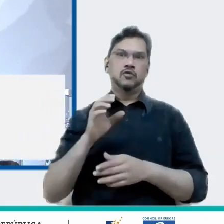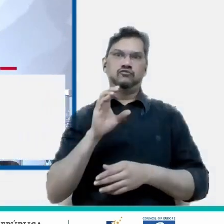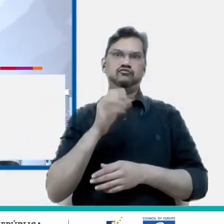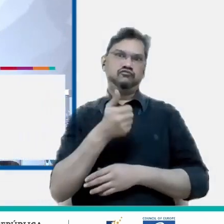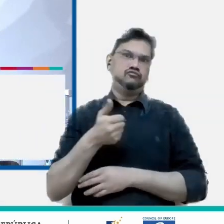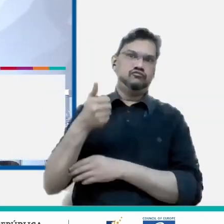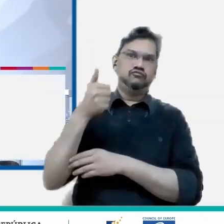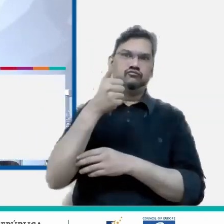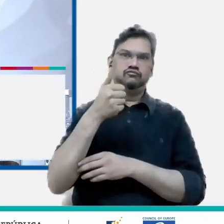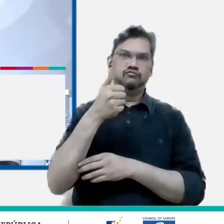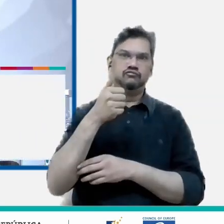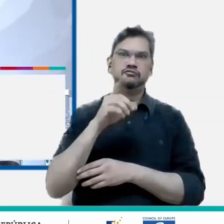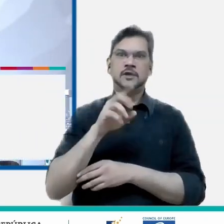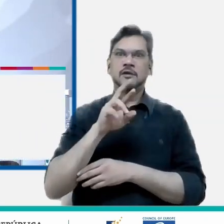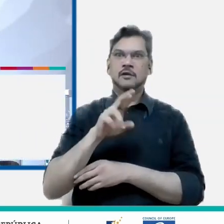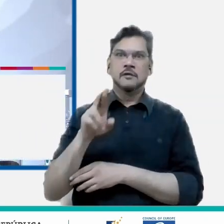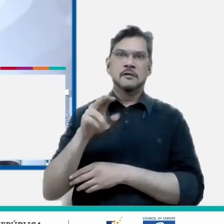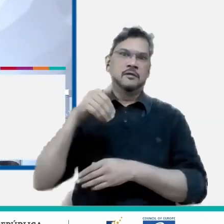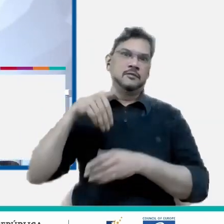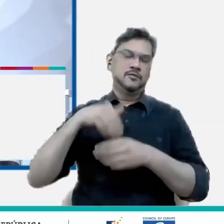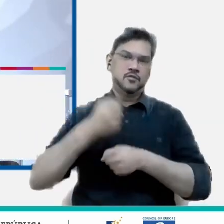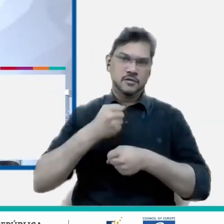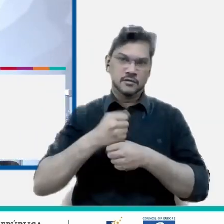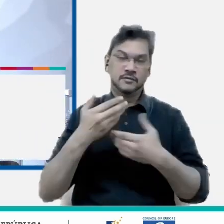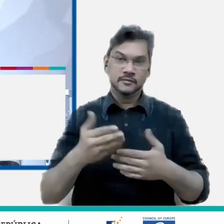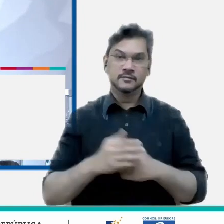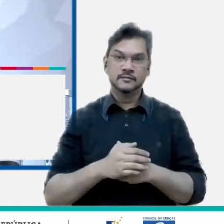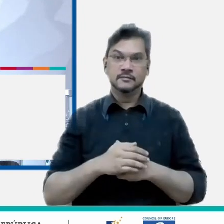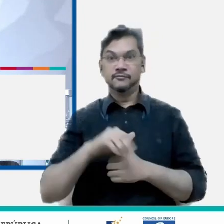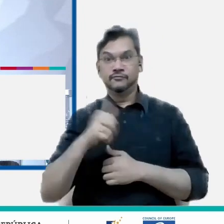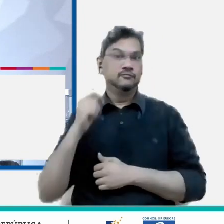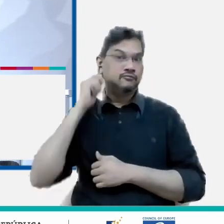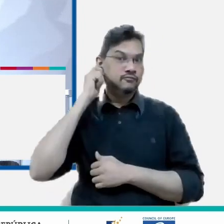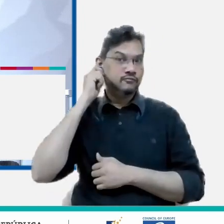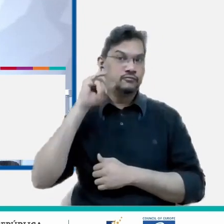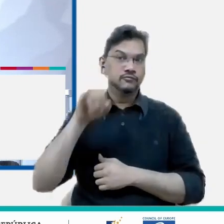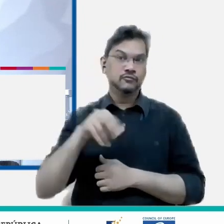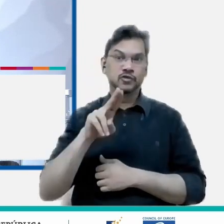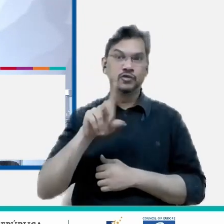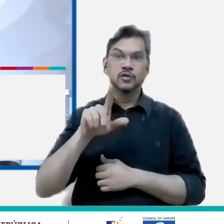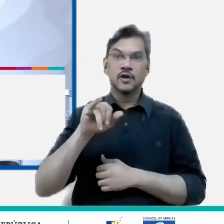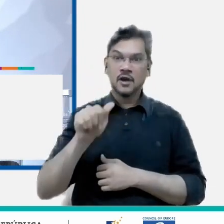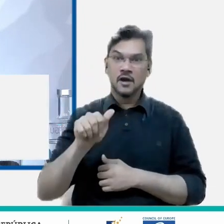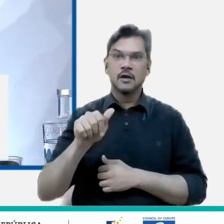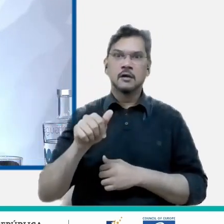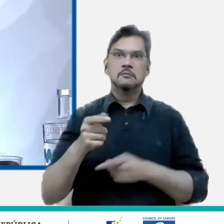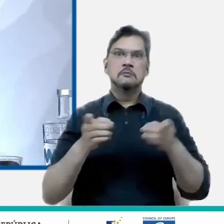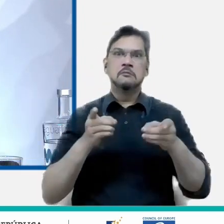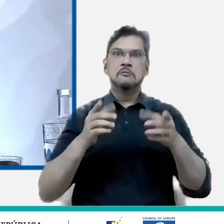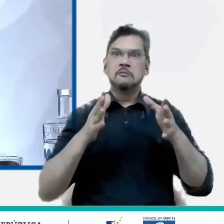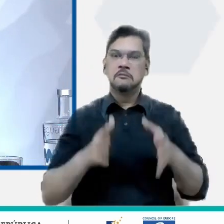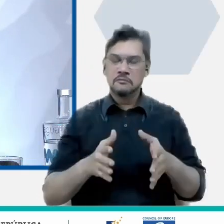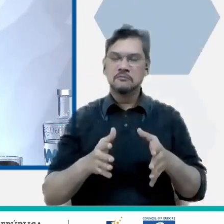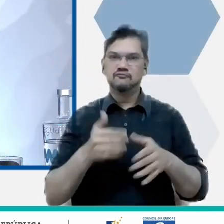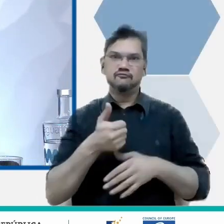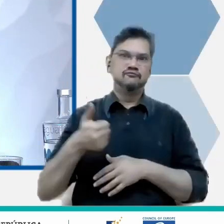Republic. Also, Ms. Julia Stewart-David, acting director of DG ECHO Disaster Preparedness